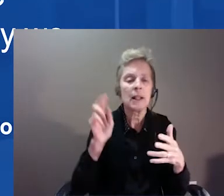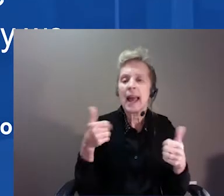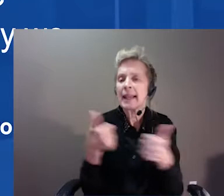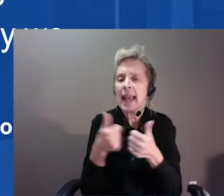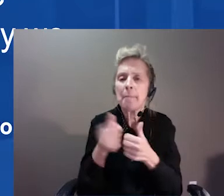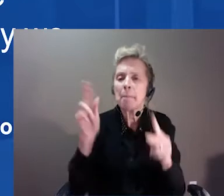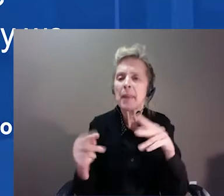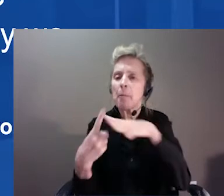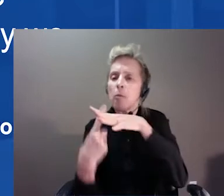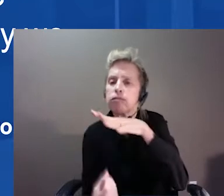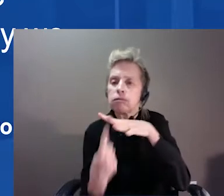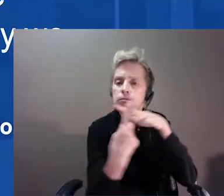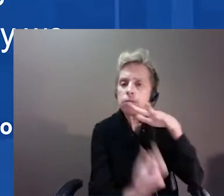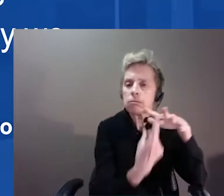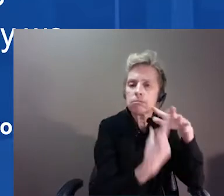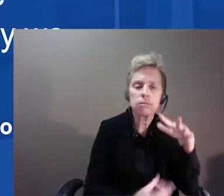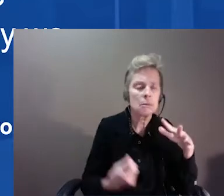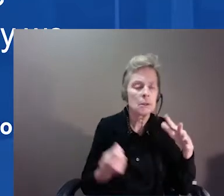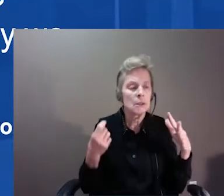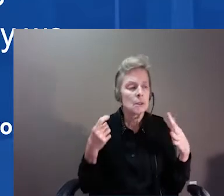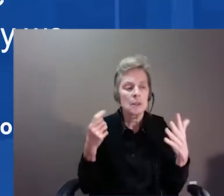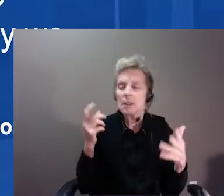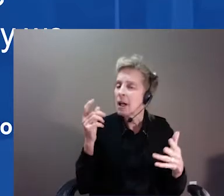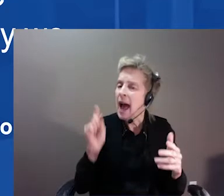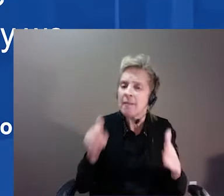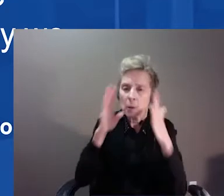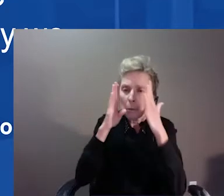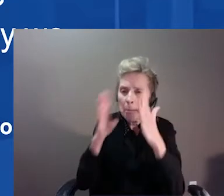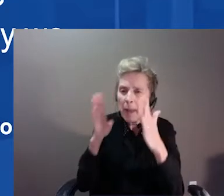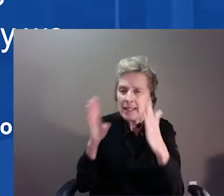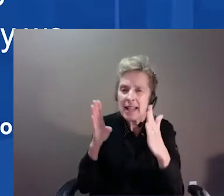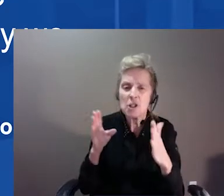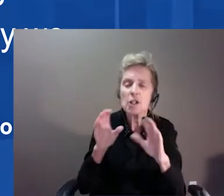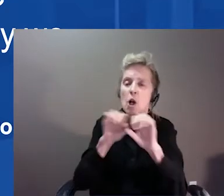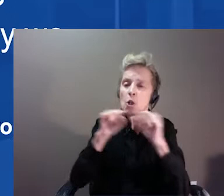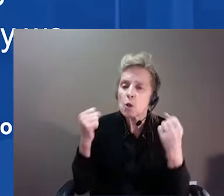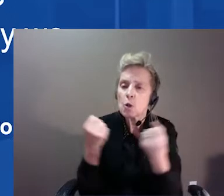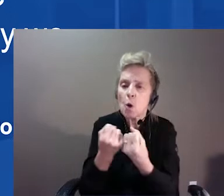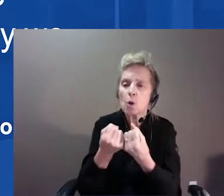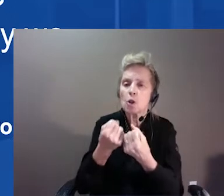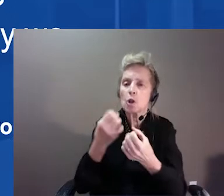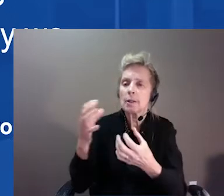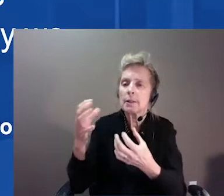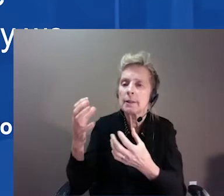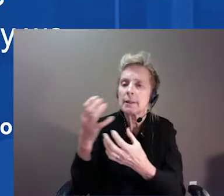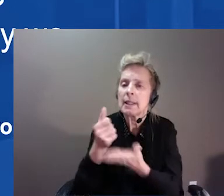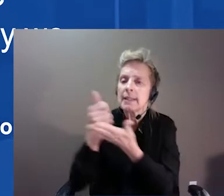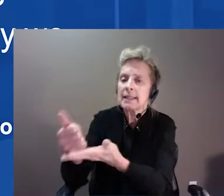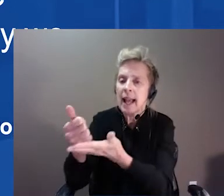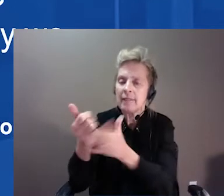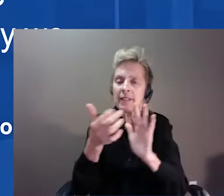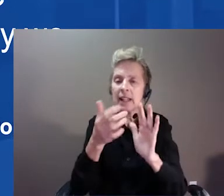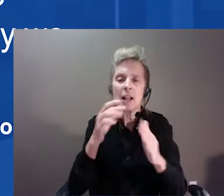that will fall. That's why we have to pay so much attention to the quality of the social safety net and the quality of our healthcare system to